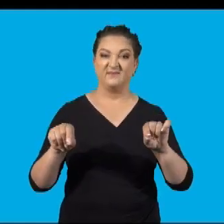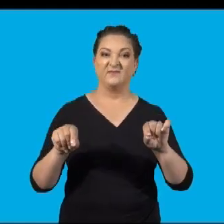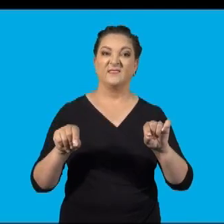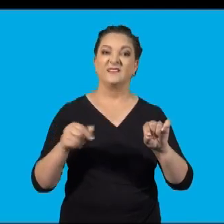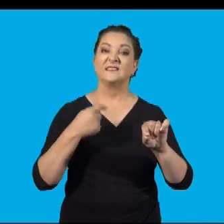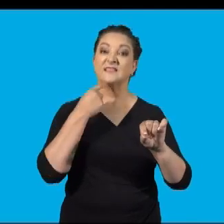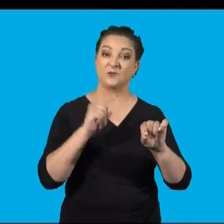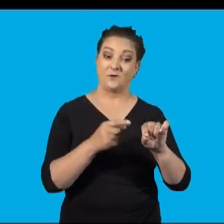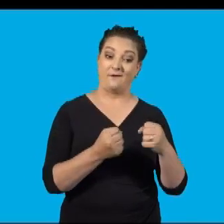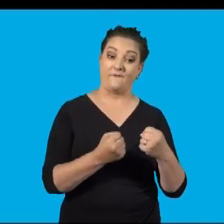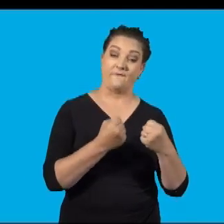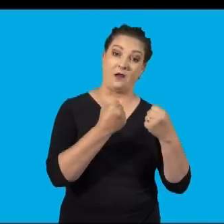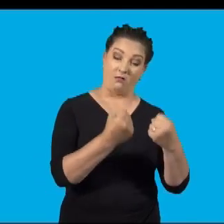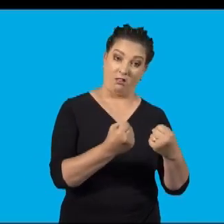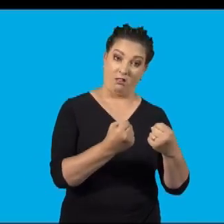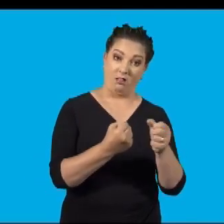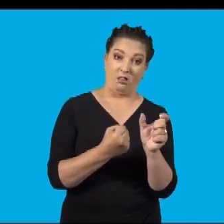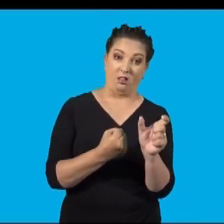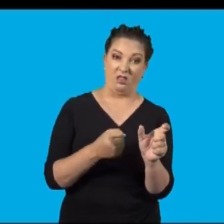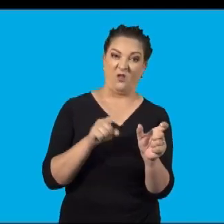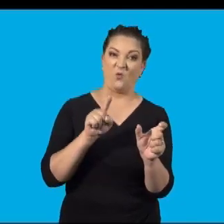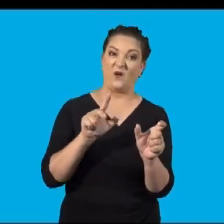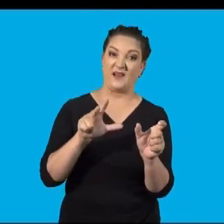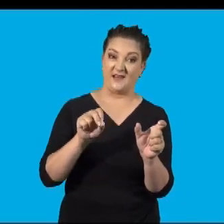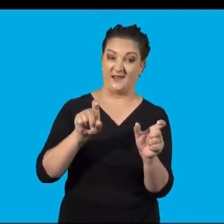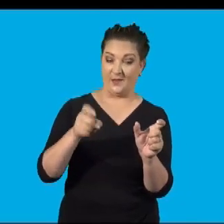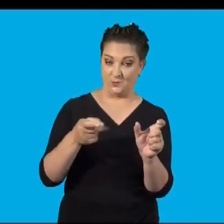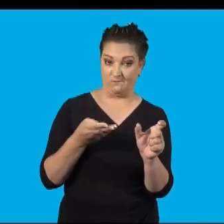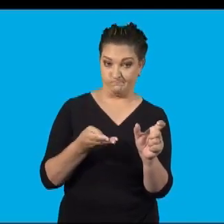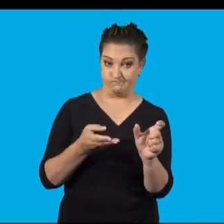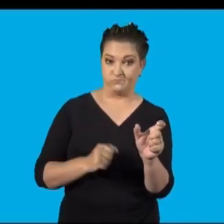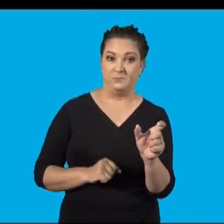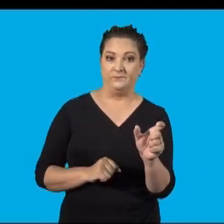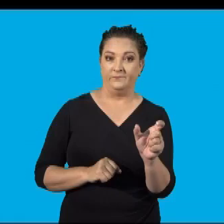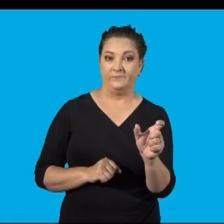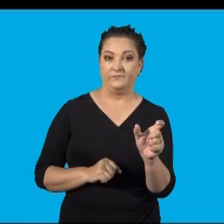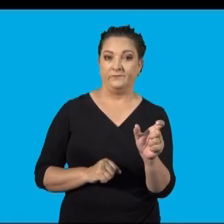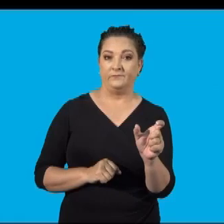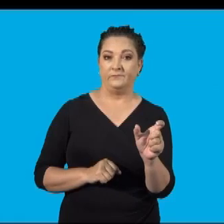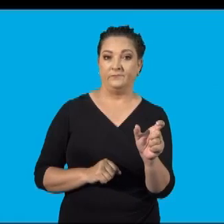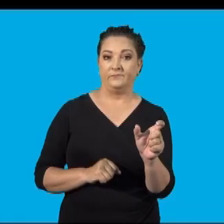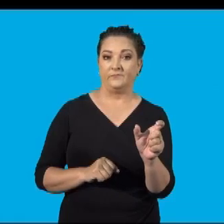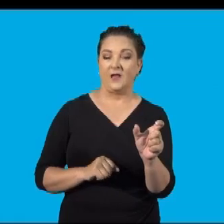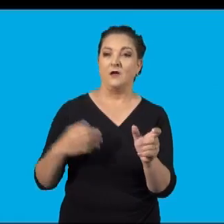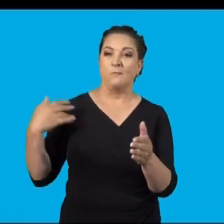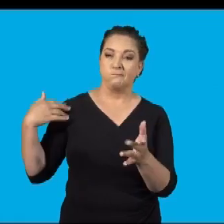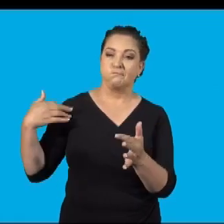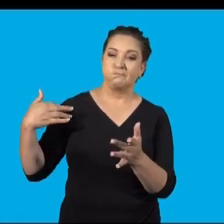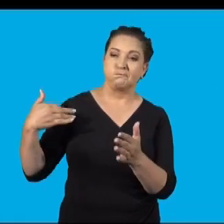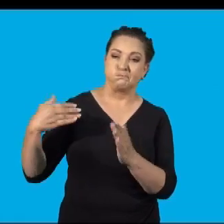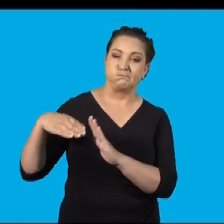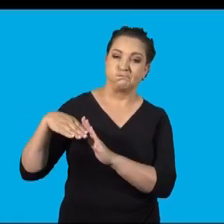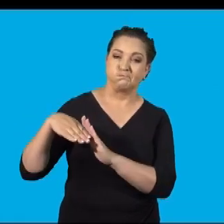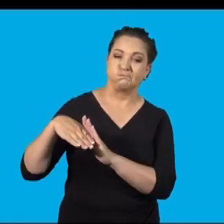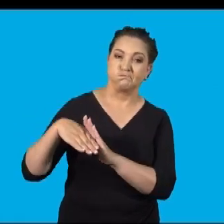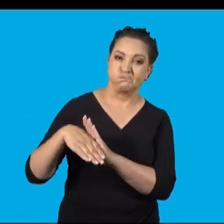remember, I would say vehicles, which is your 180,000 here. And here I would say